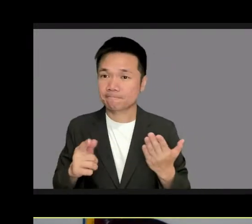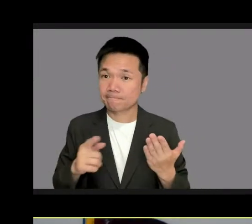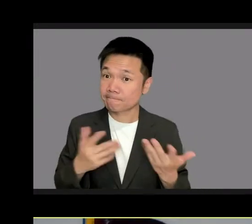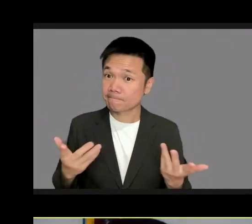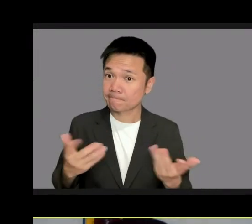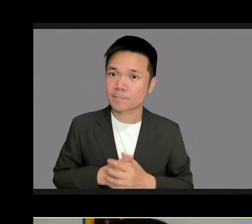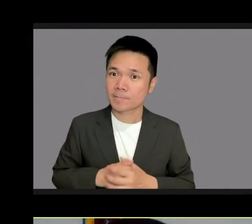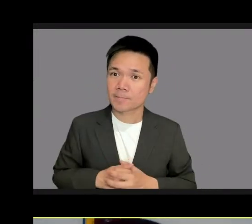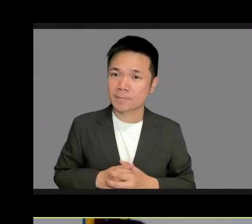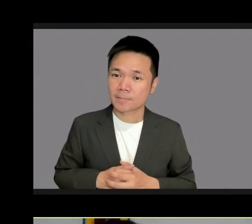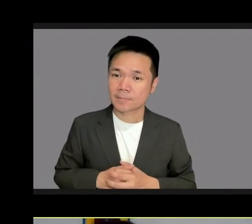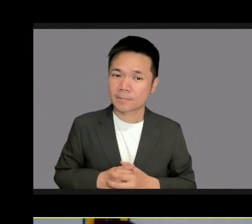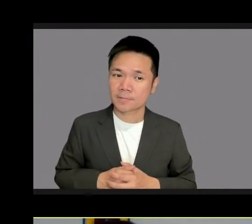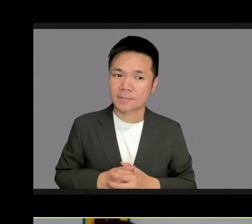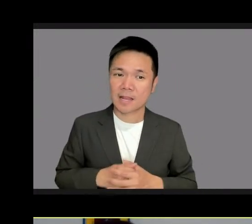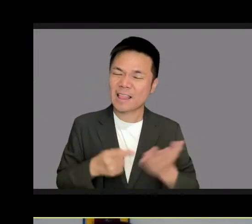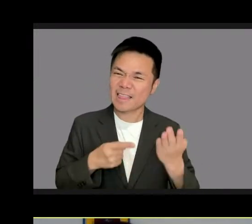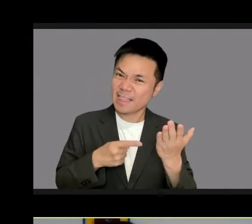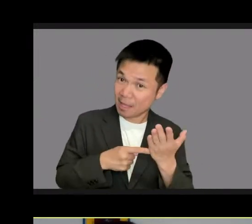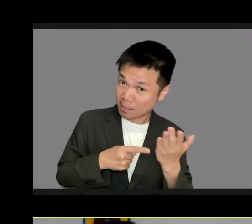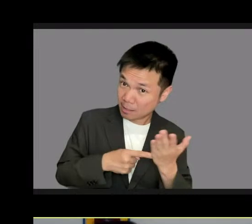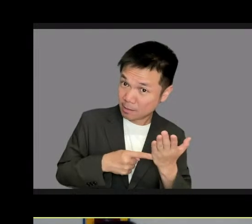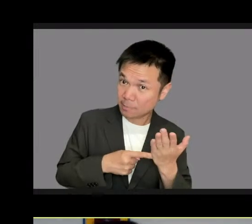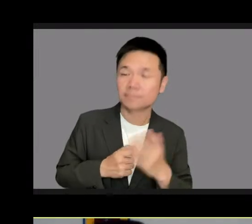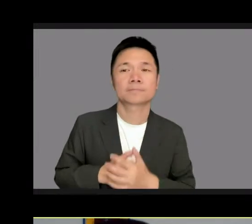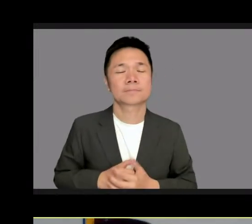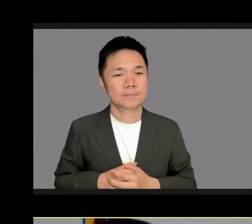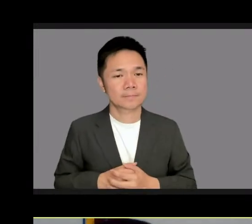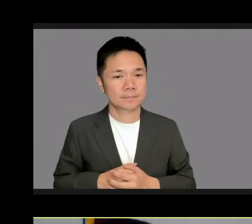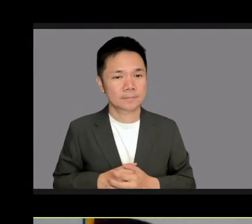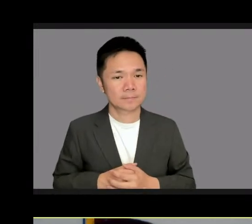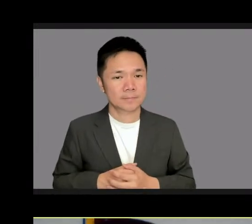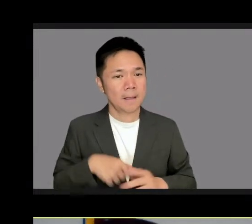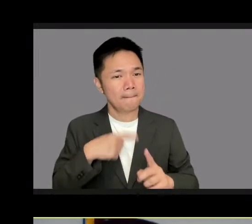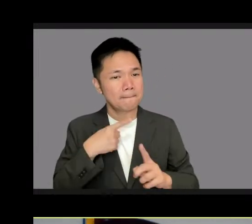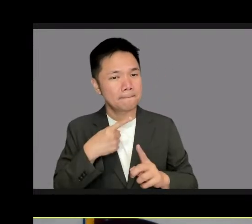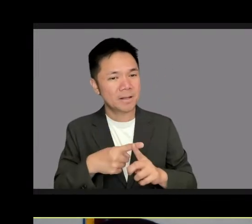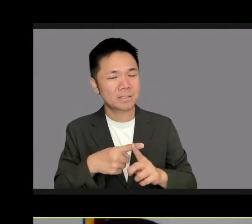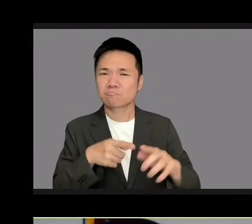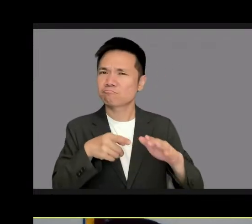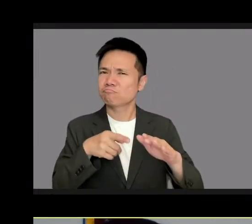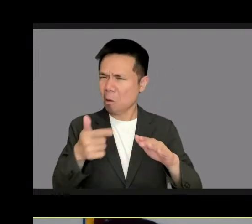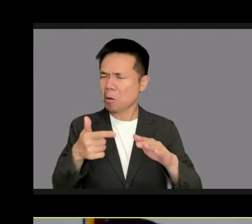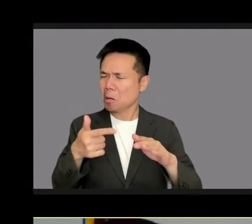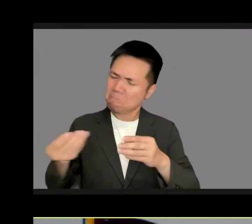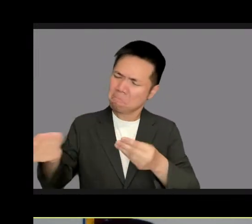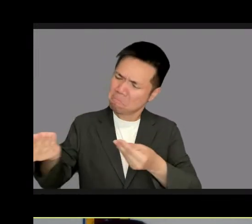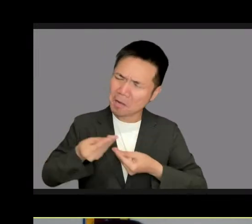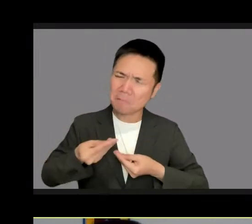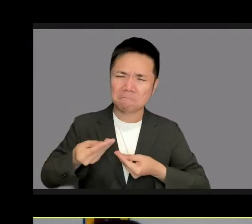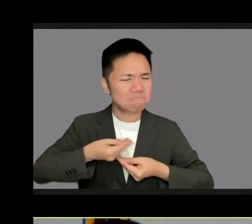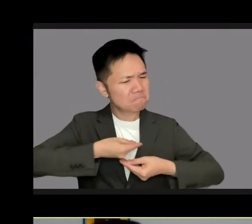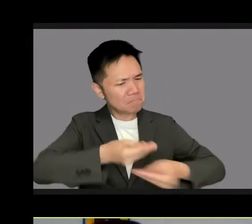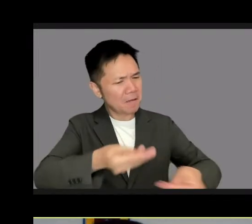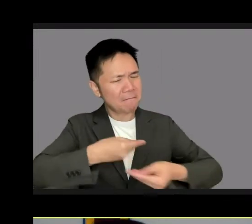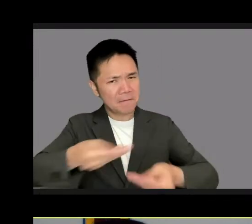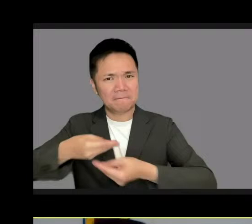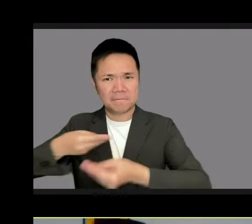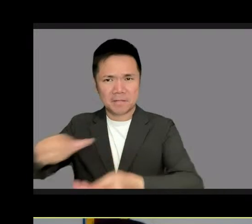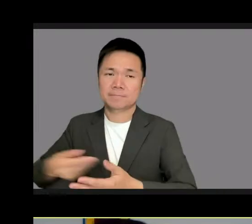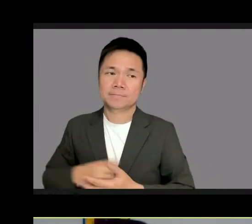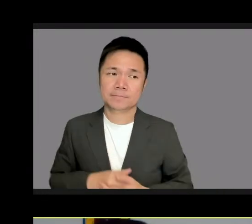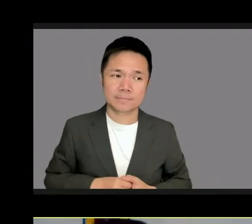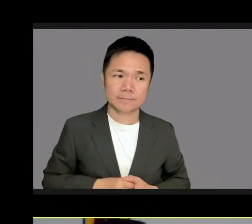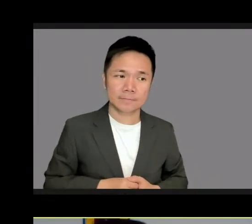the technical feasibility and the viability in the AAA standards, if they can implement it. So